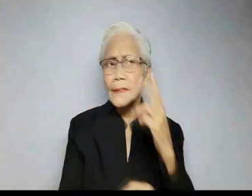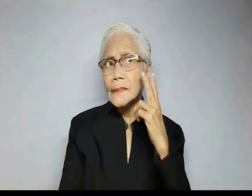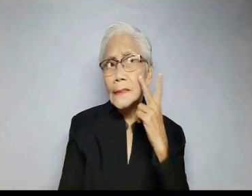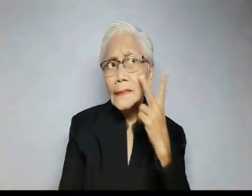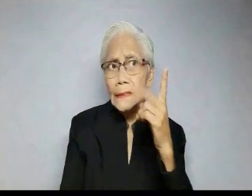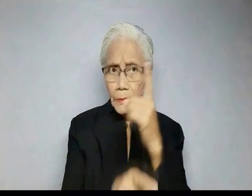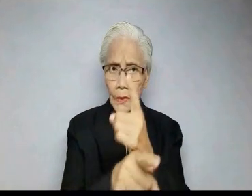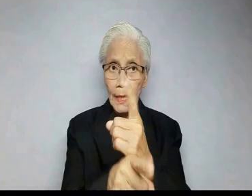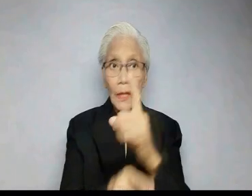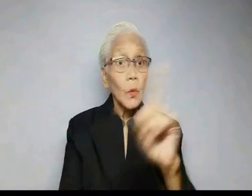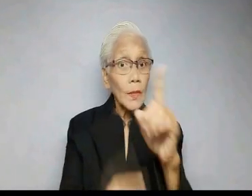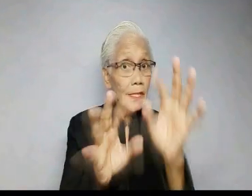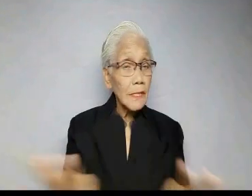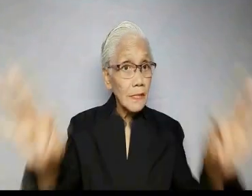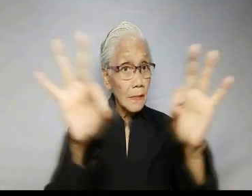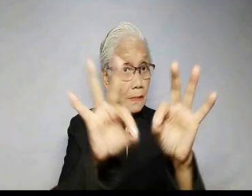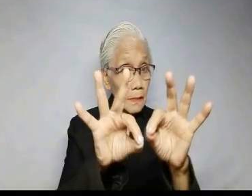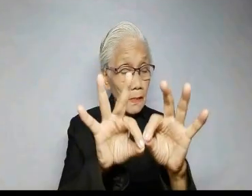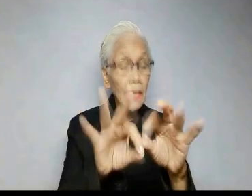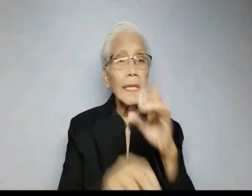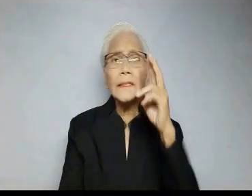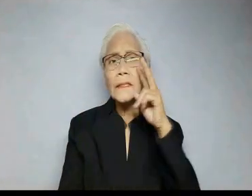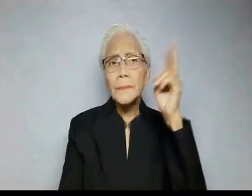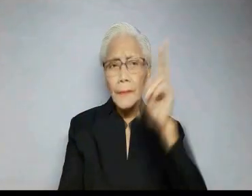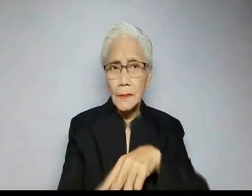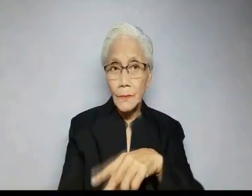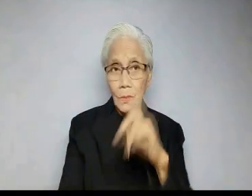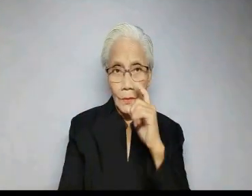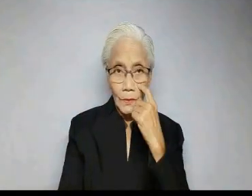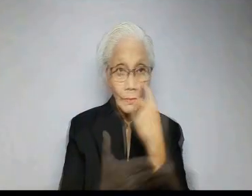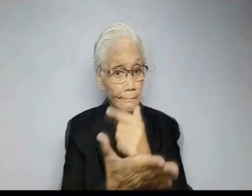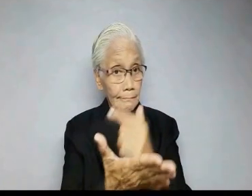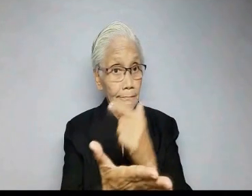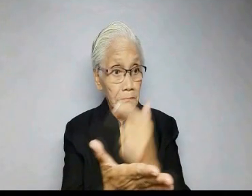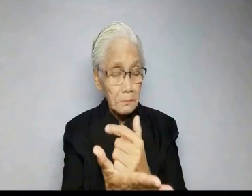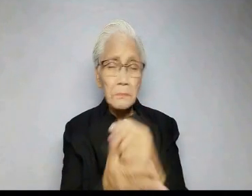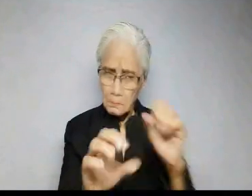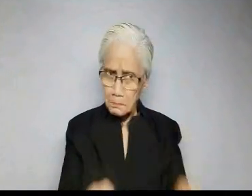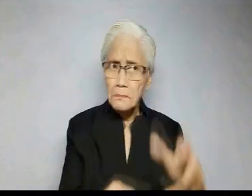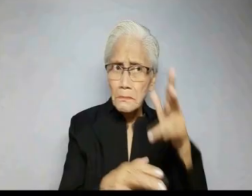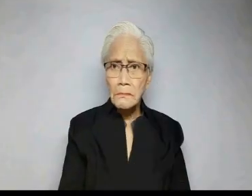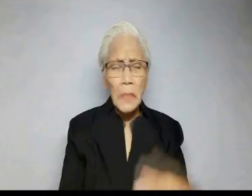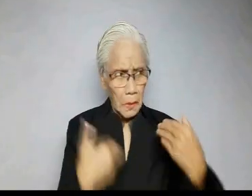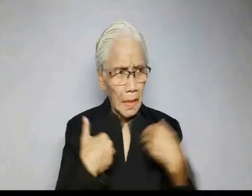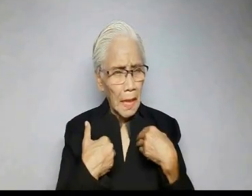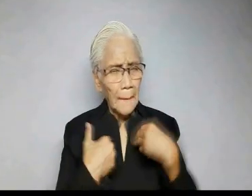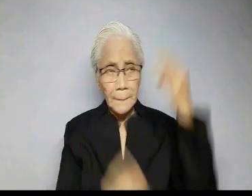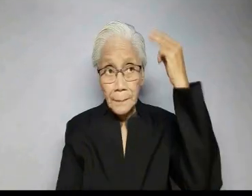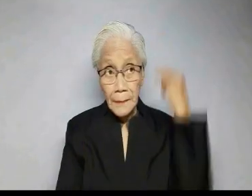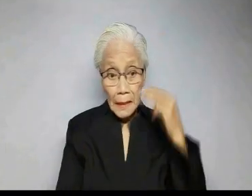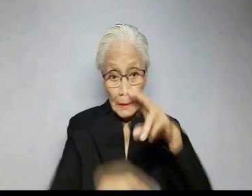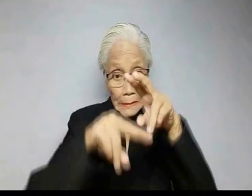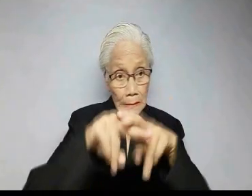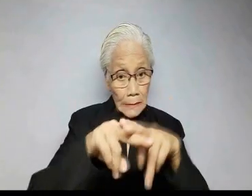see rightly. What is essential is invisible to the eye. In the gospel episode we heard, we have